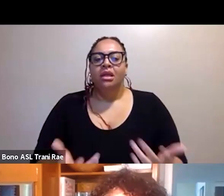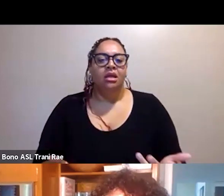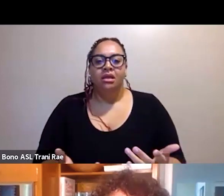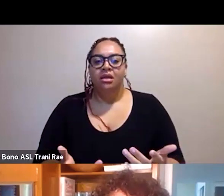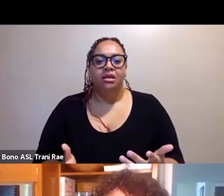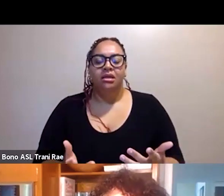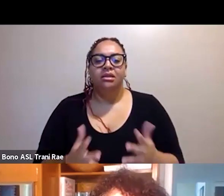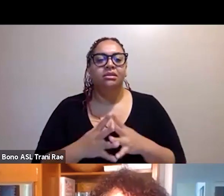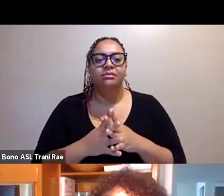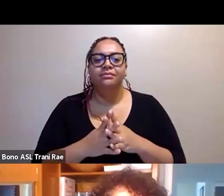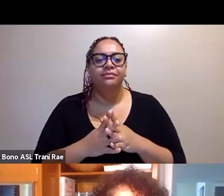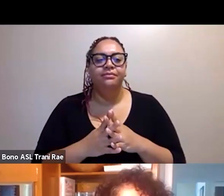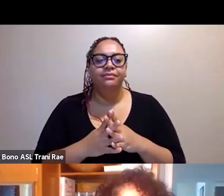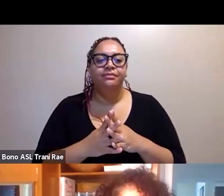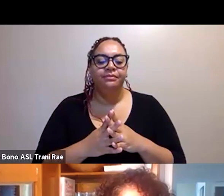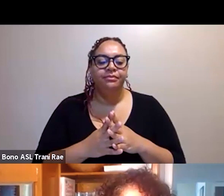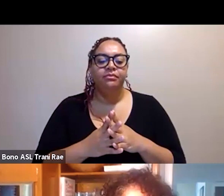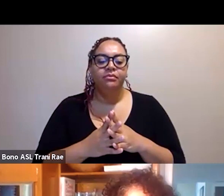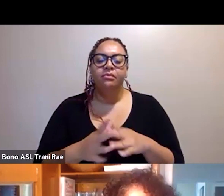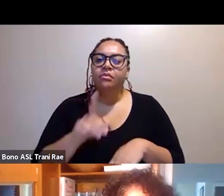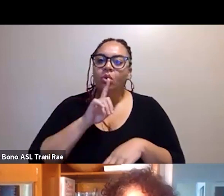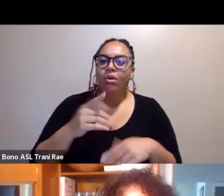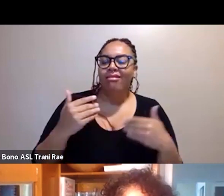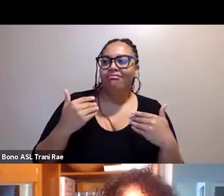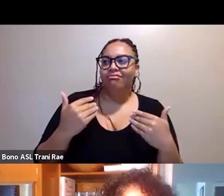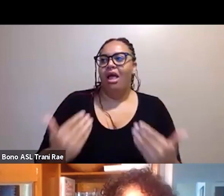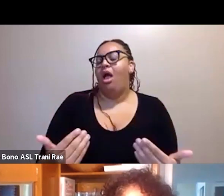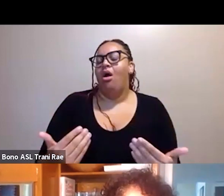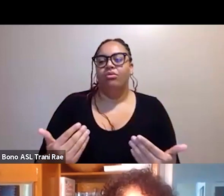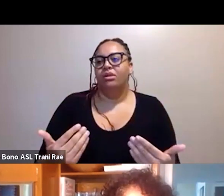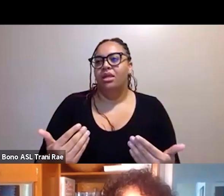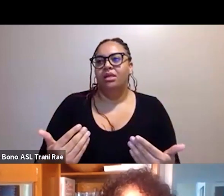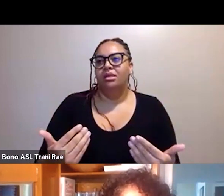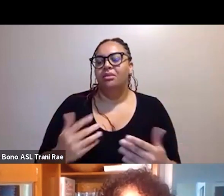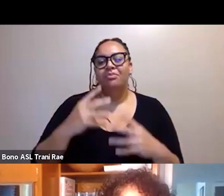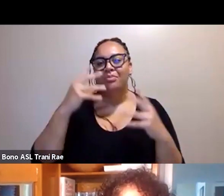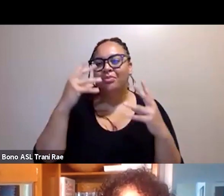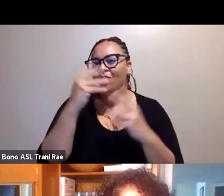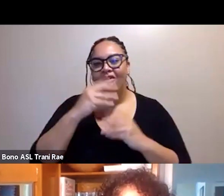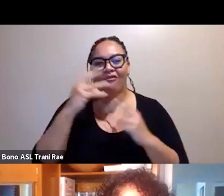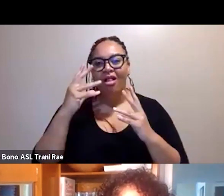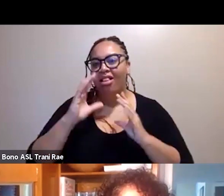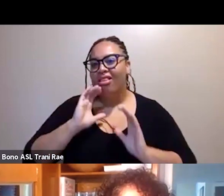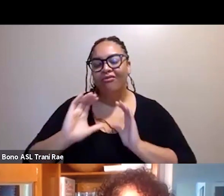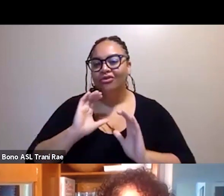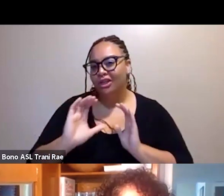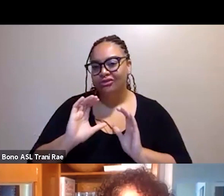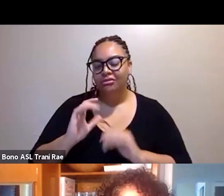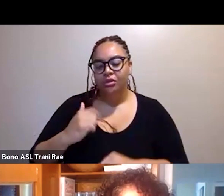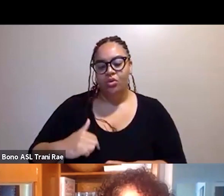it allows this wonderful heart conversation, and where we can